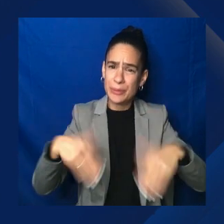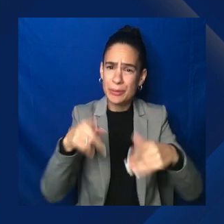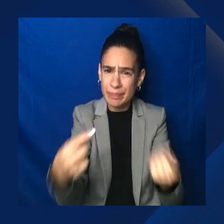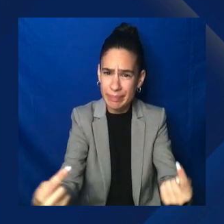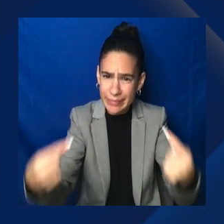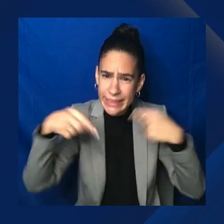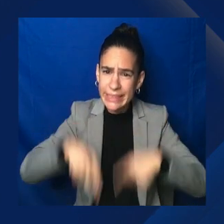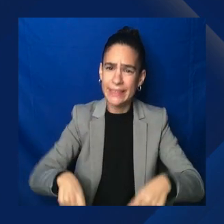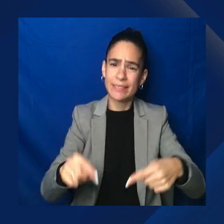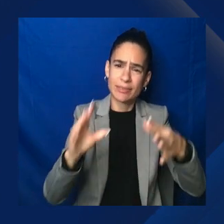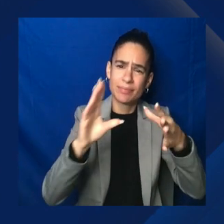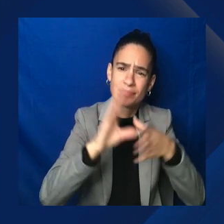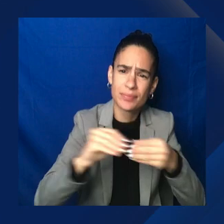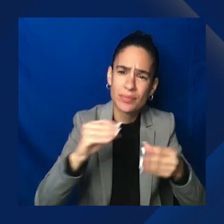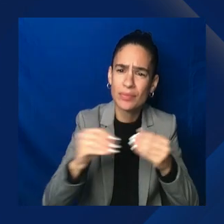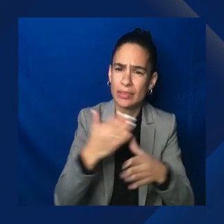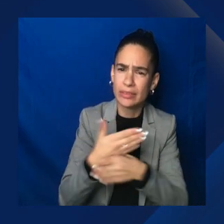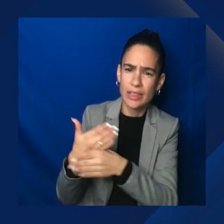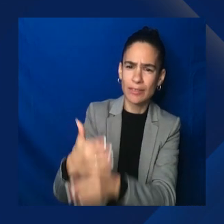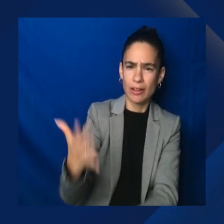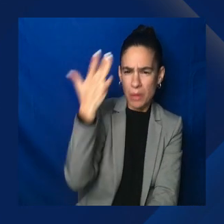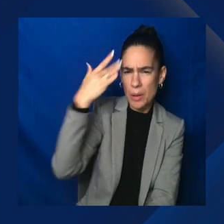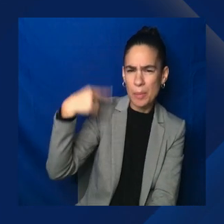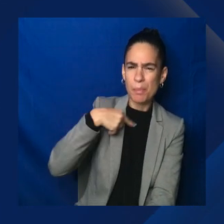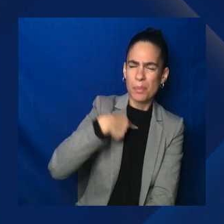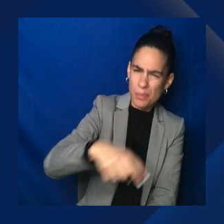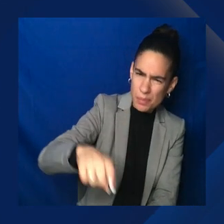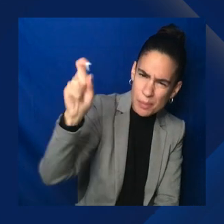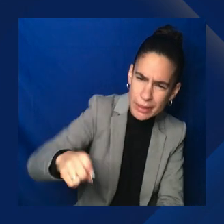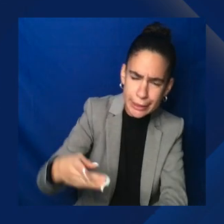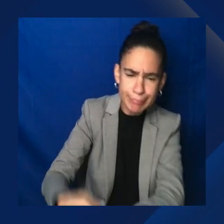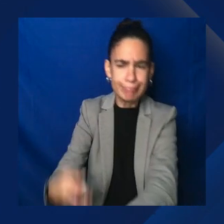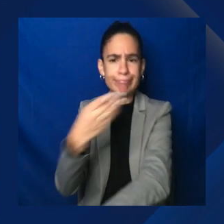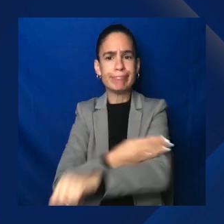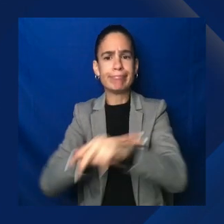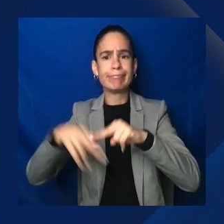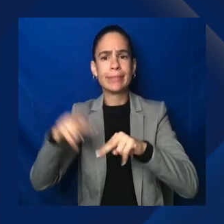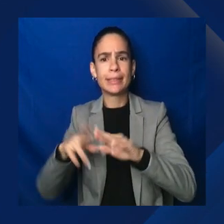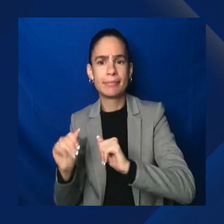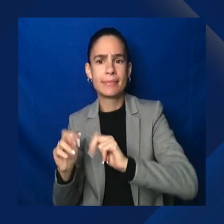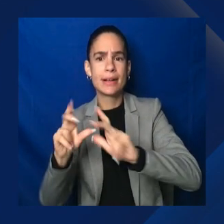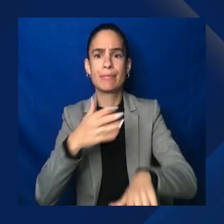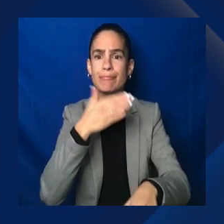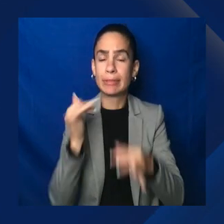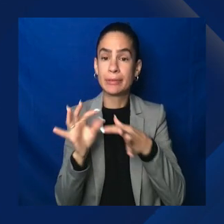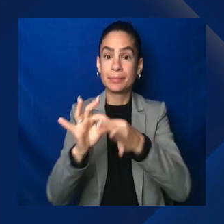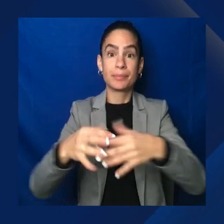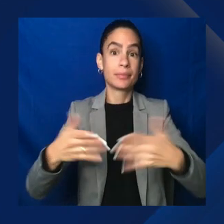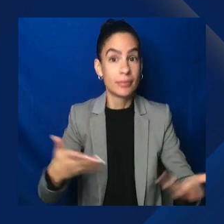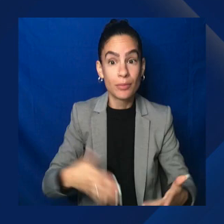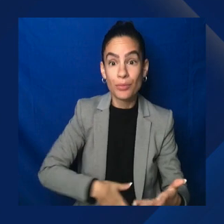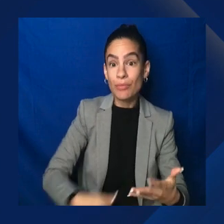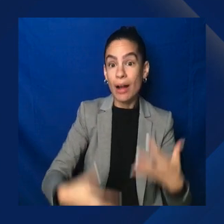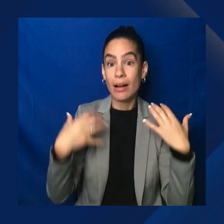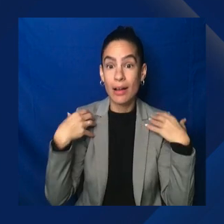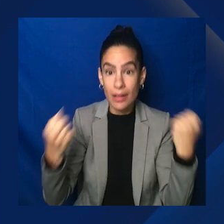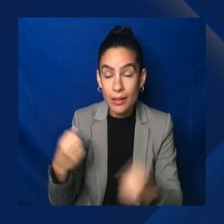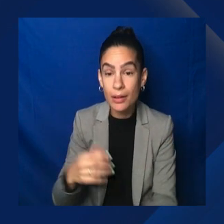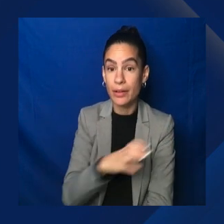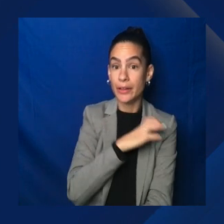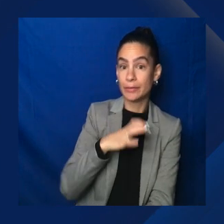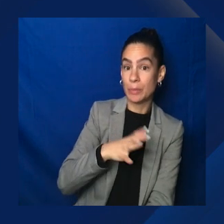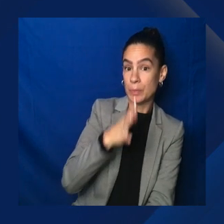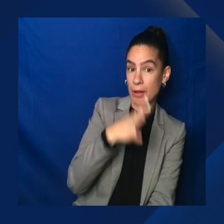by addressing maternal health. I'm Congresswoman Alma Adams, and I am so pleased to represent North Carolina's 12th Congressional